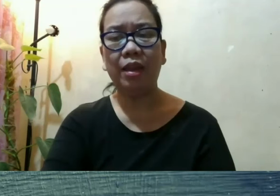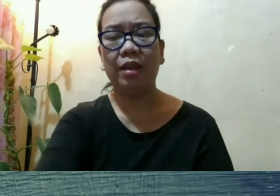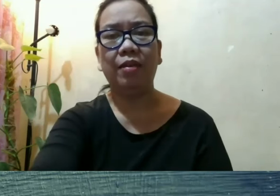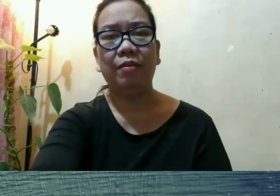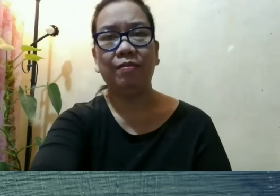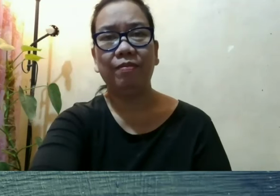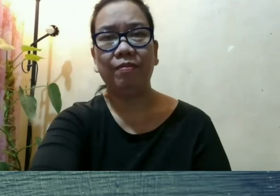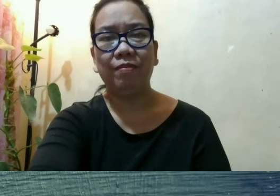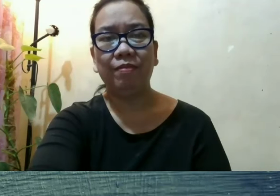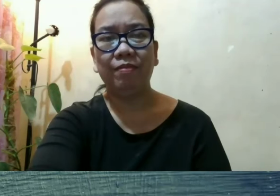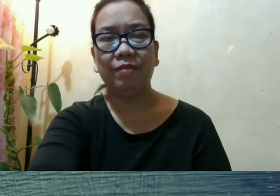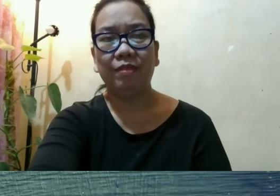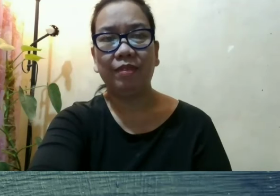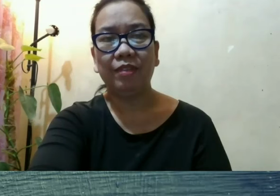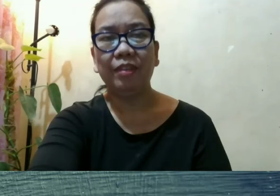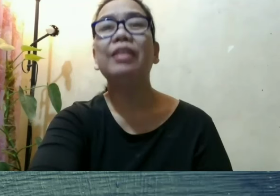Why?